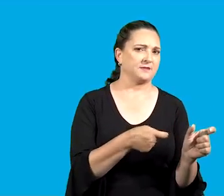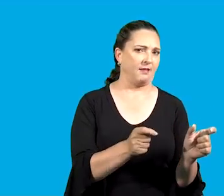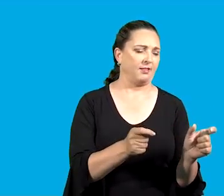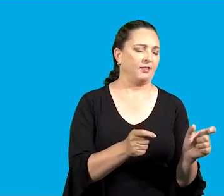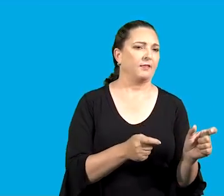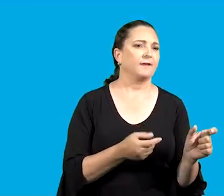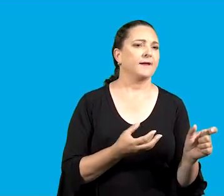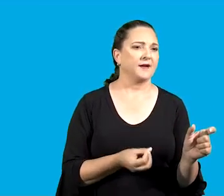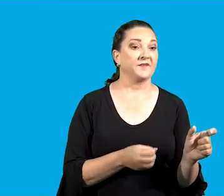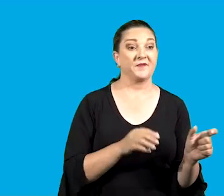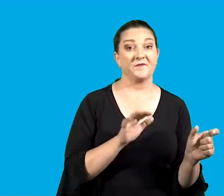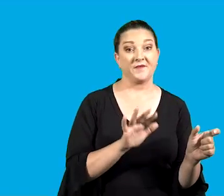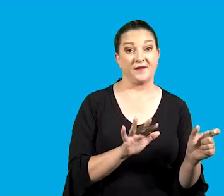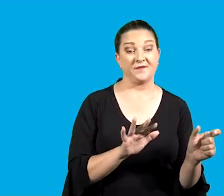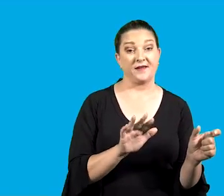May. That is my